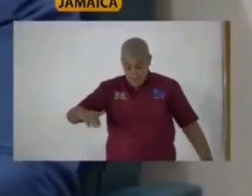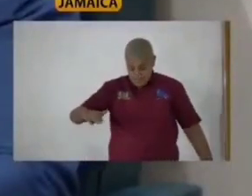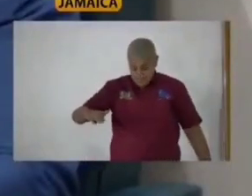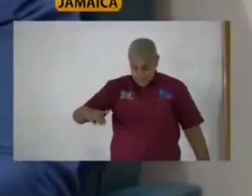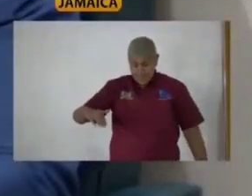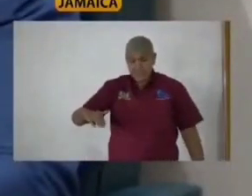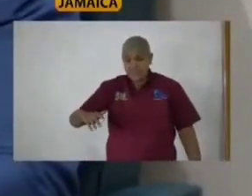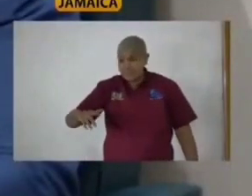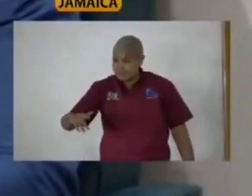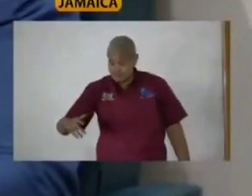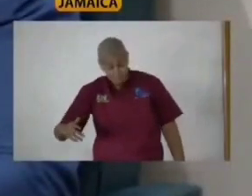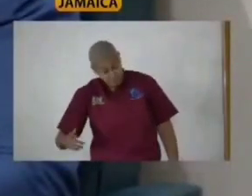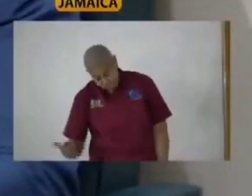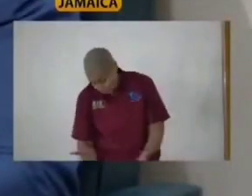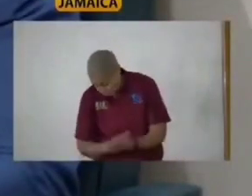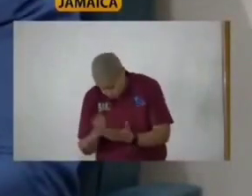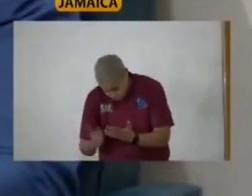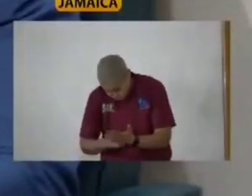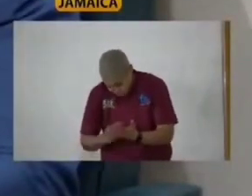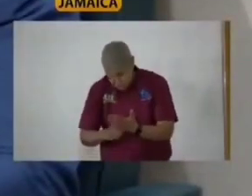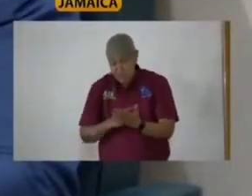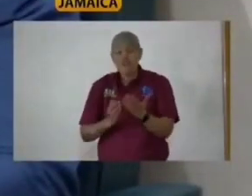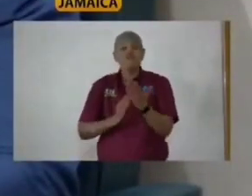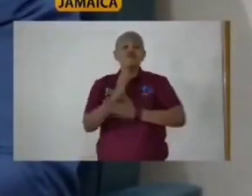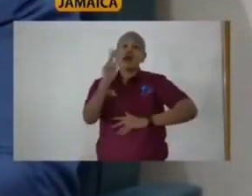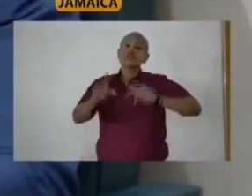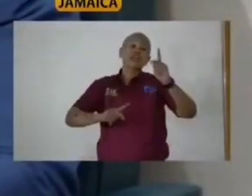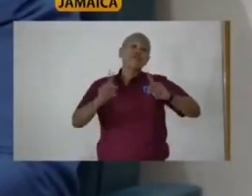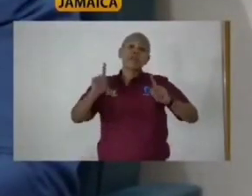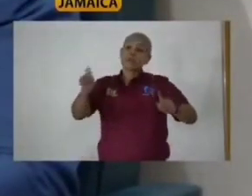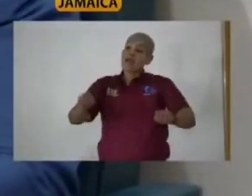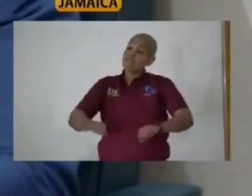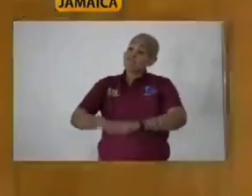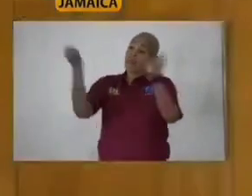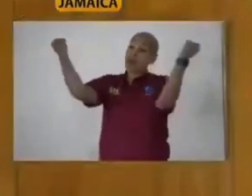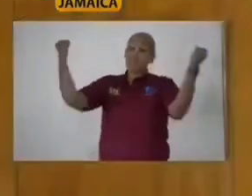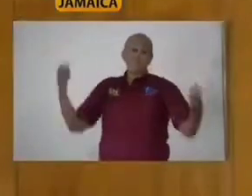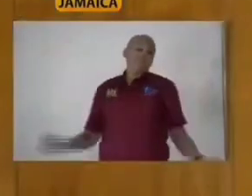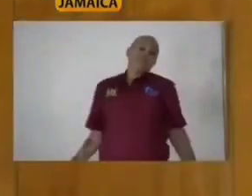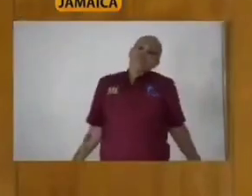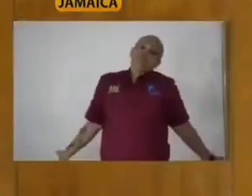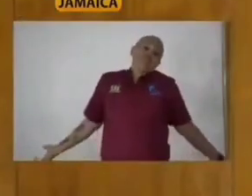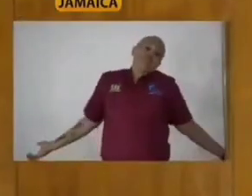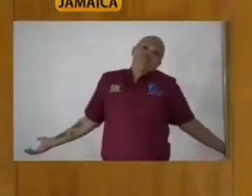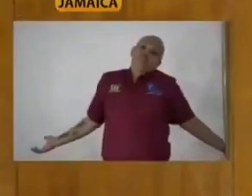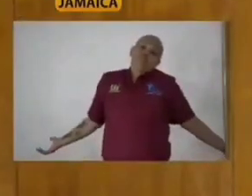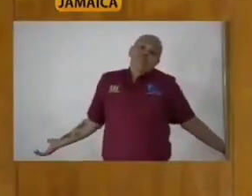that sometimes the rights of the people have to be abridged or abrogated.